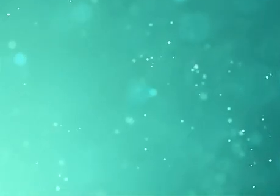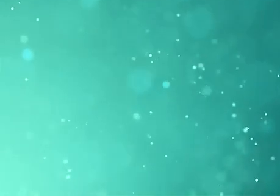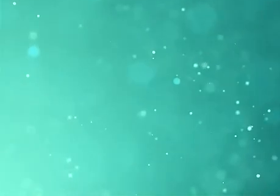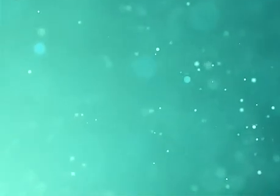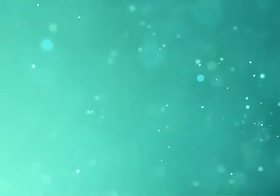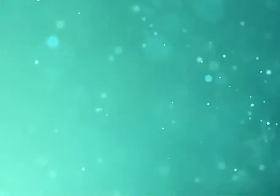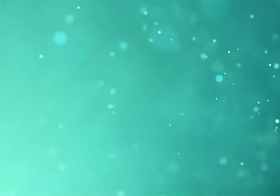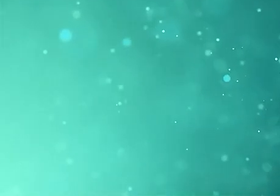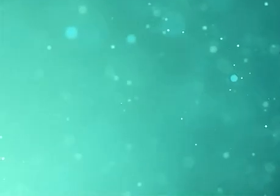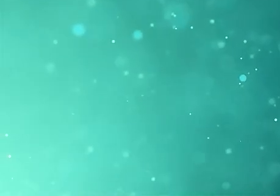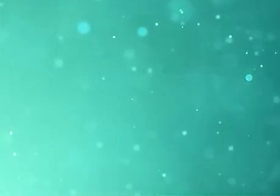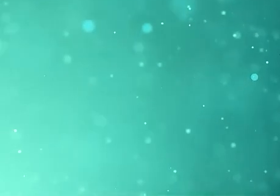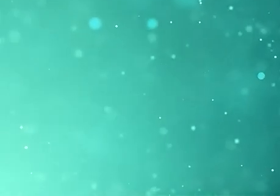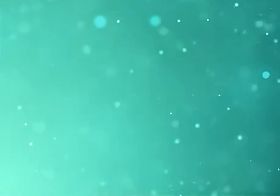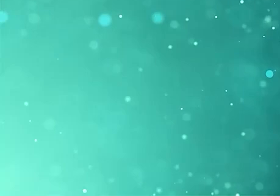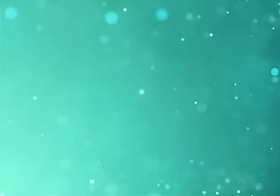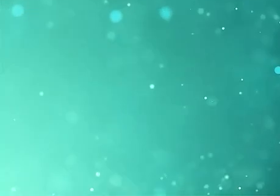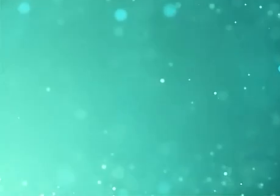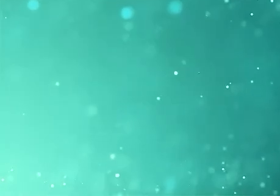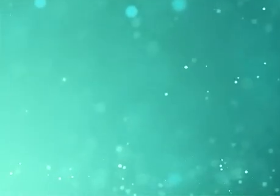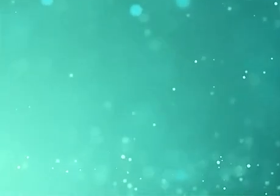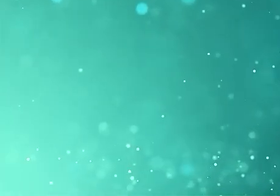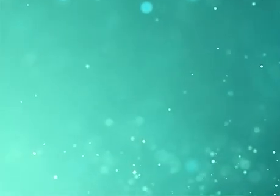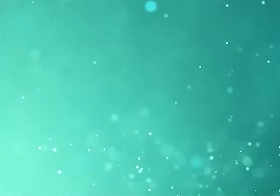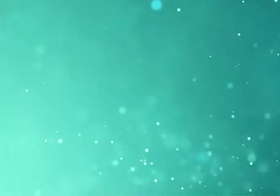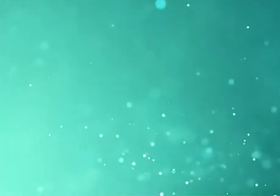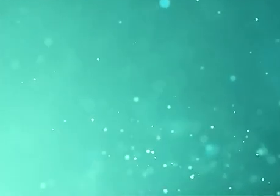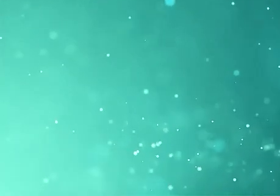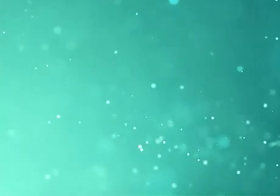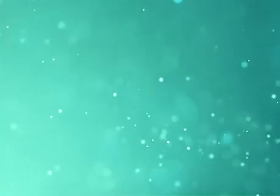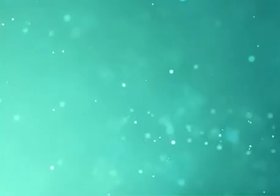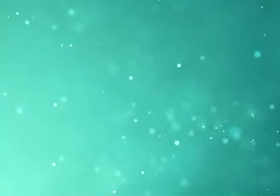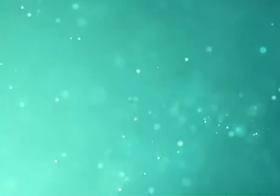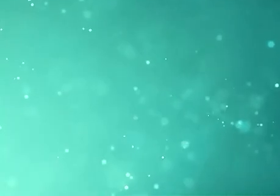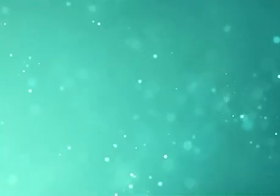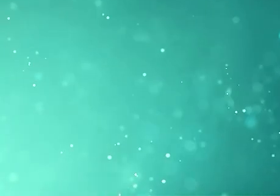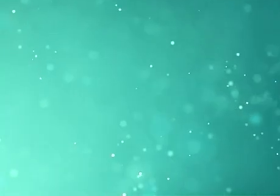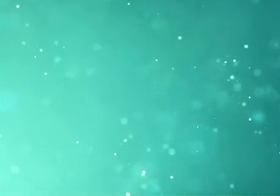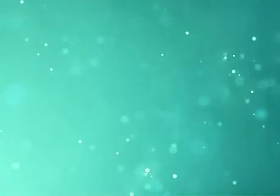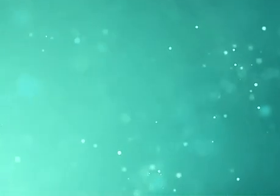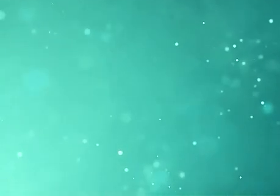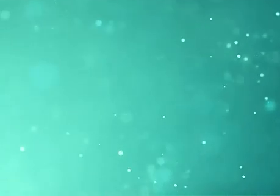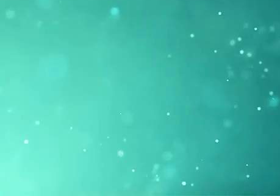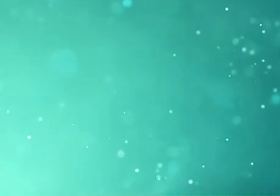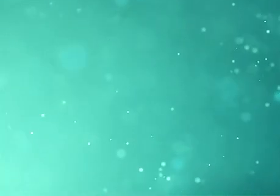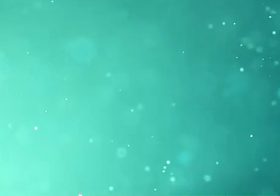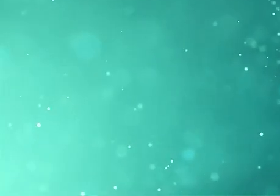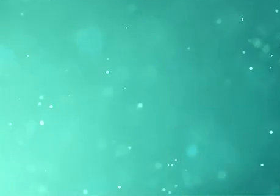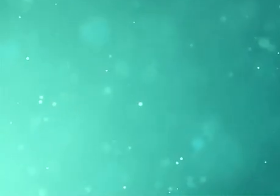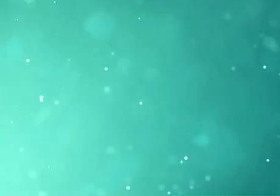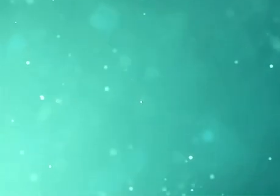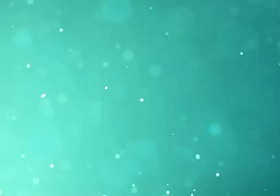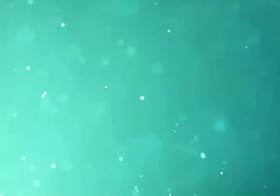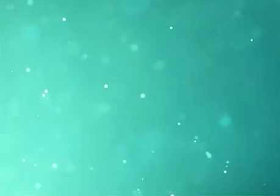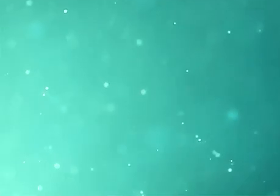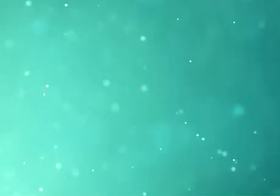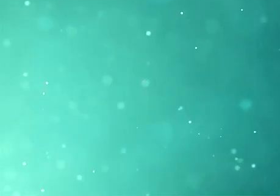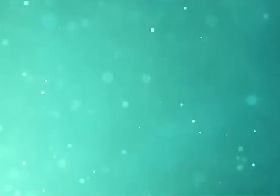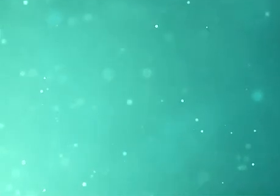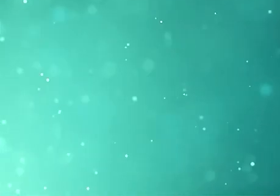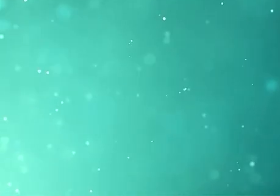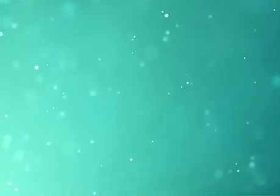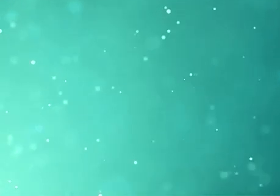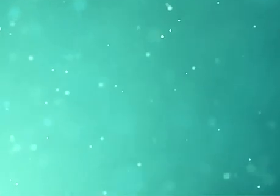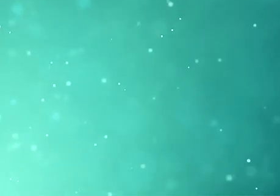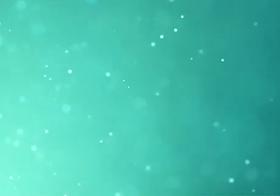Truly, God has made the remembrance, al-dhikr, a polish for the hearts, by which they